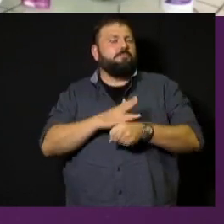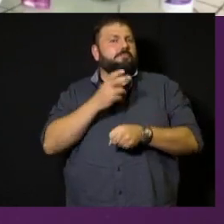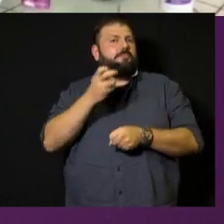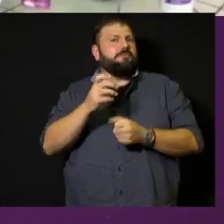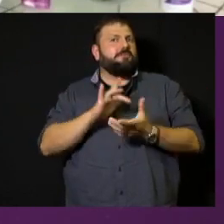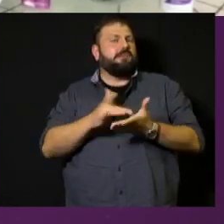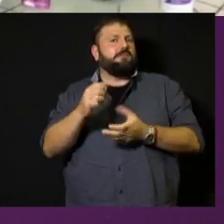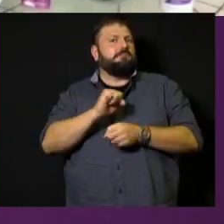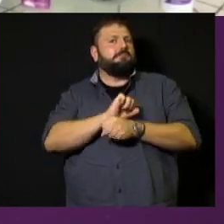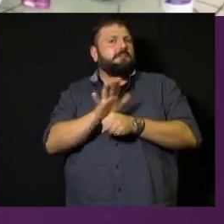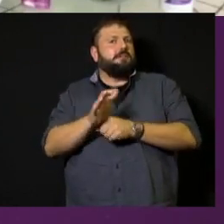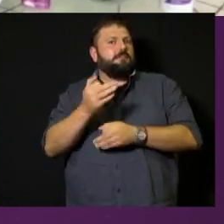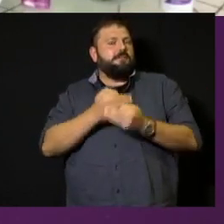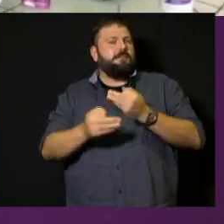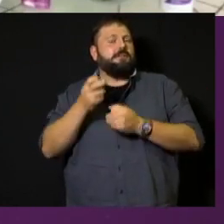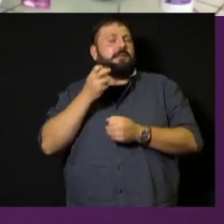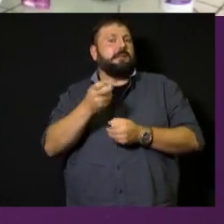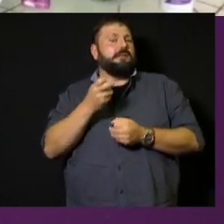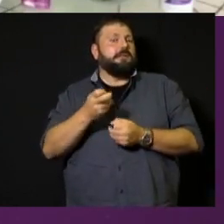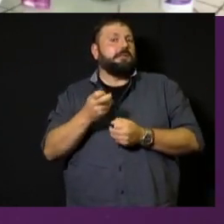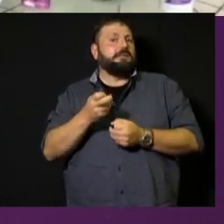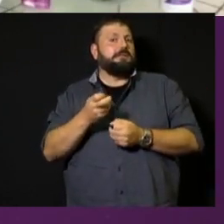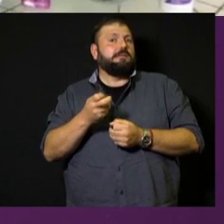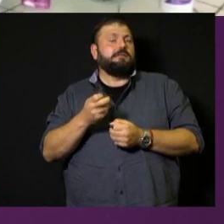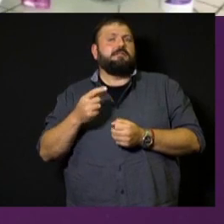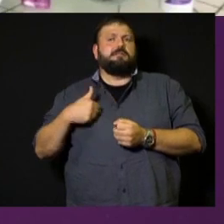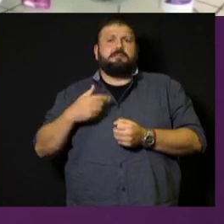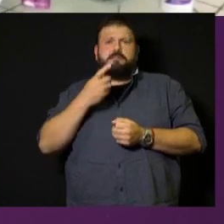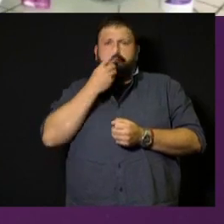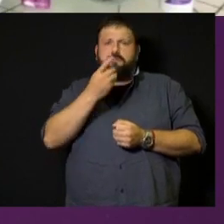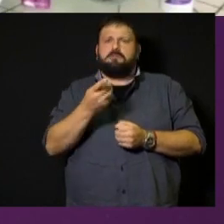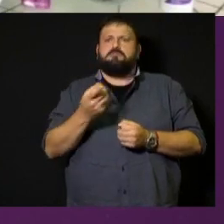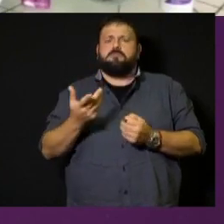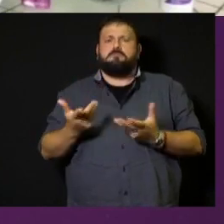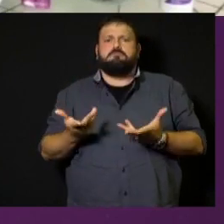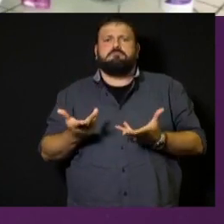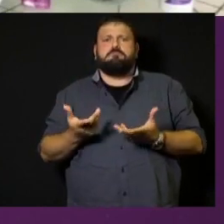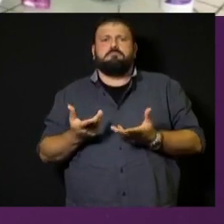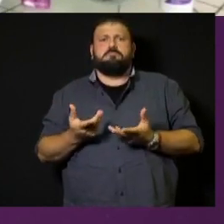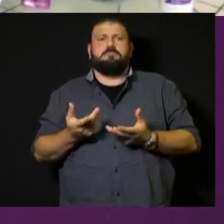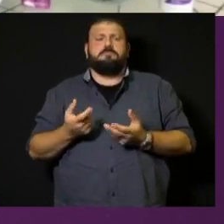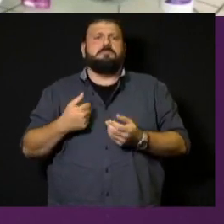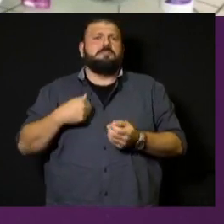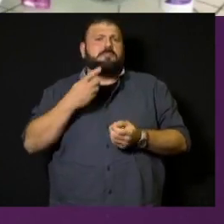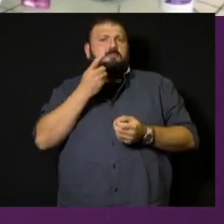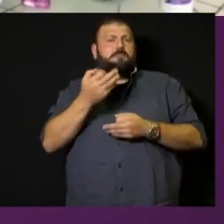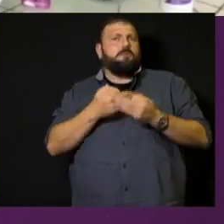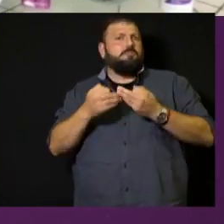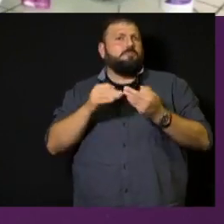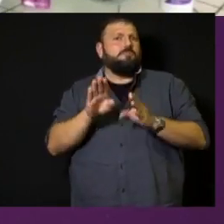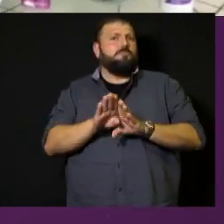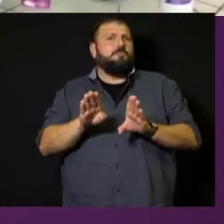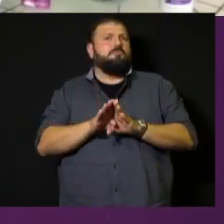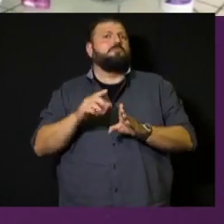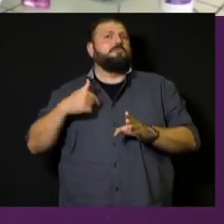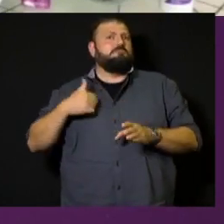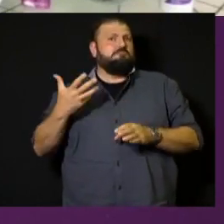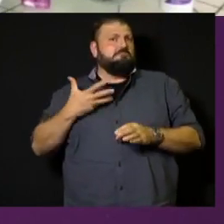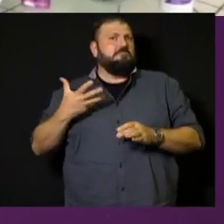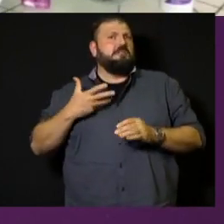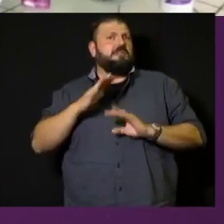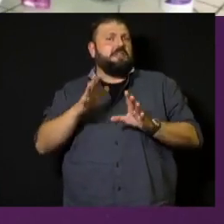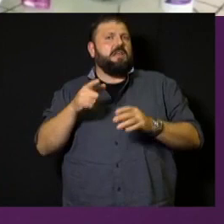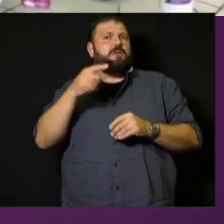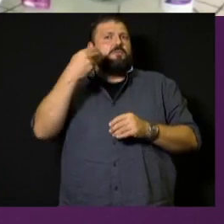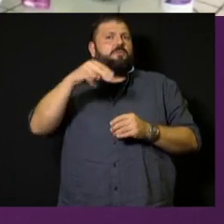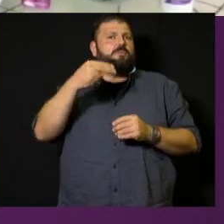that from the past. That's something that is not instantaneous.